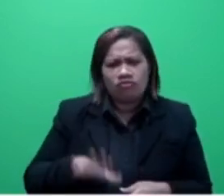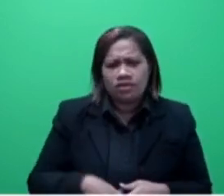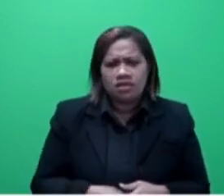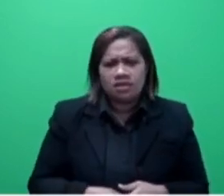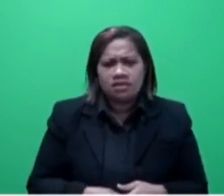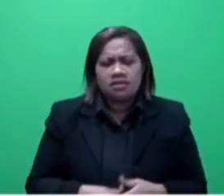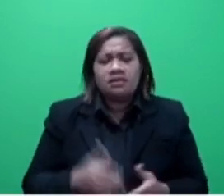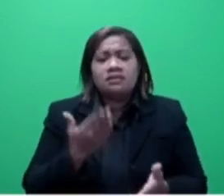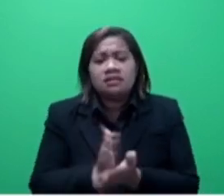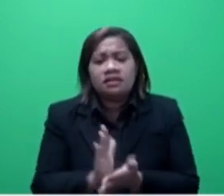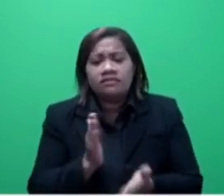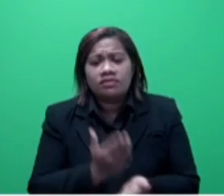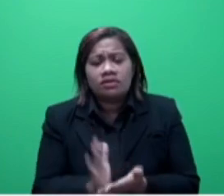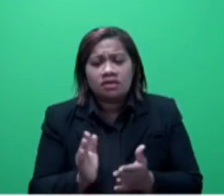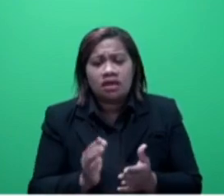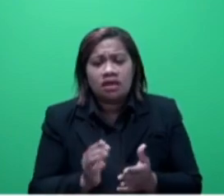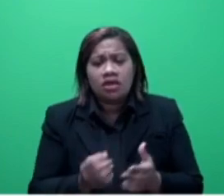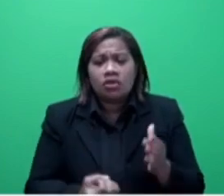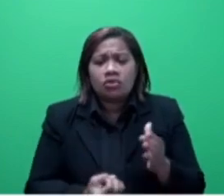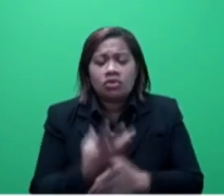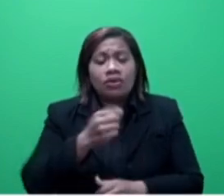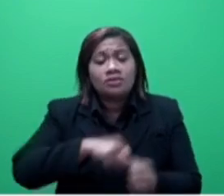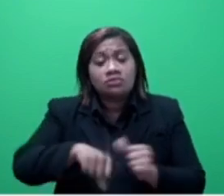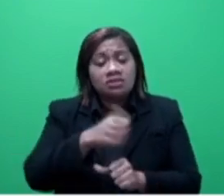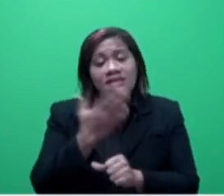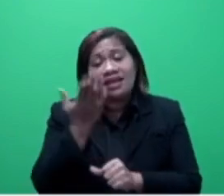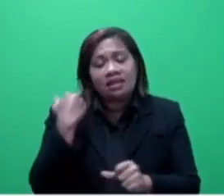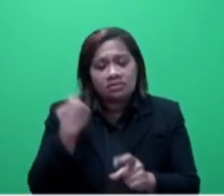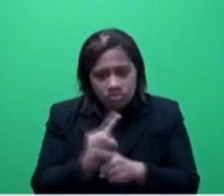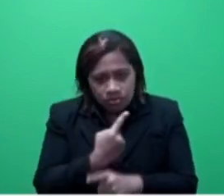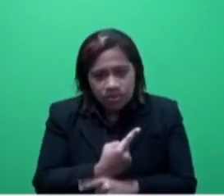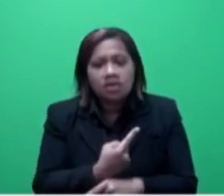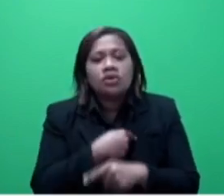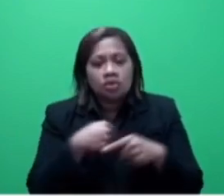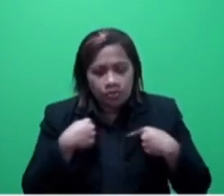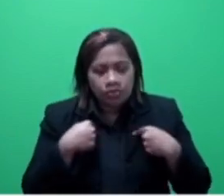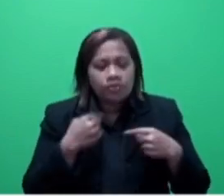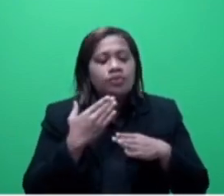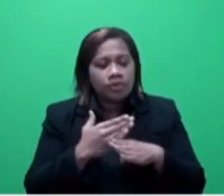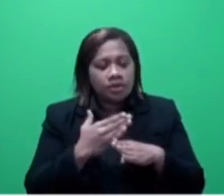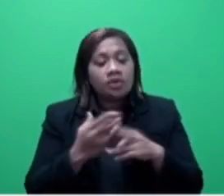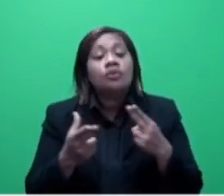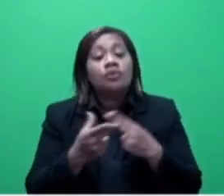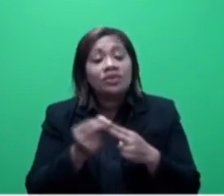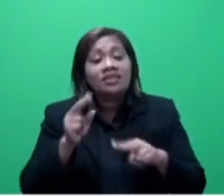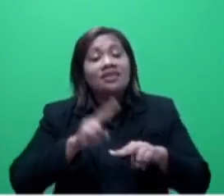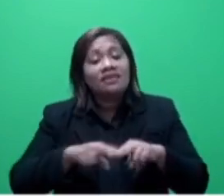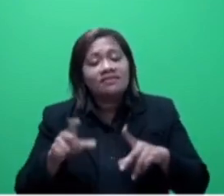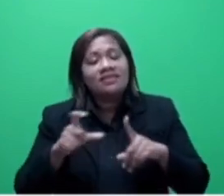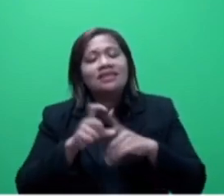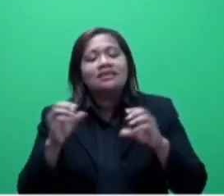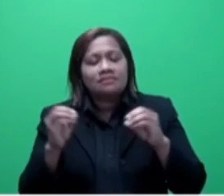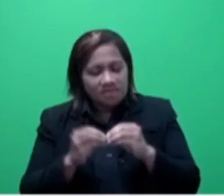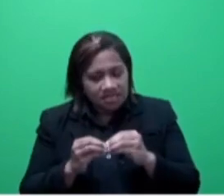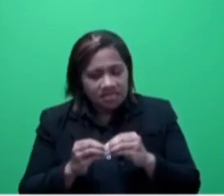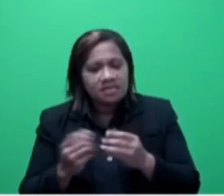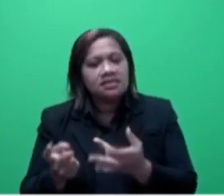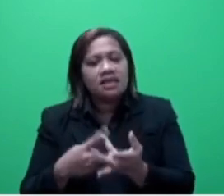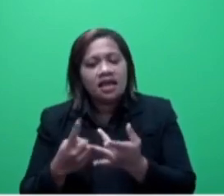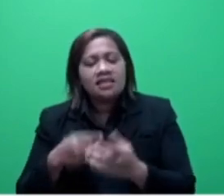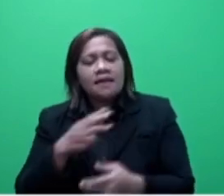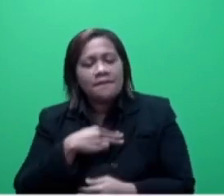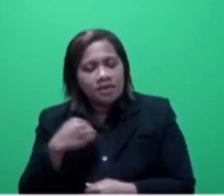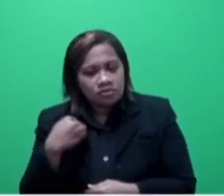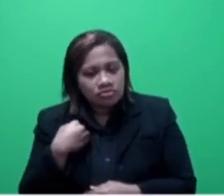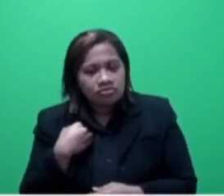Growers Association last week, Honourable Gavoka, and we'll be working with the FDB, by the way, and the other ministries, the Ministry of